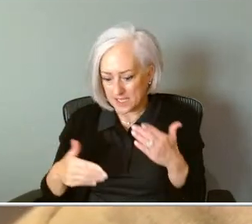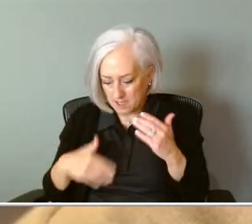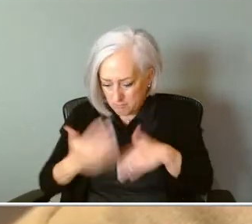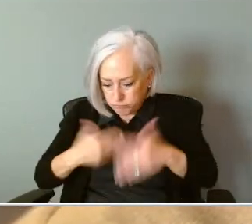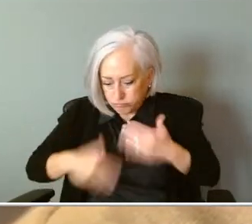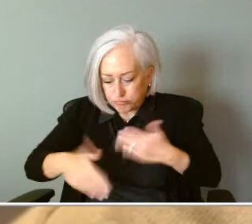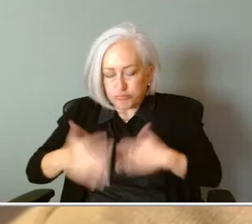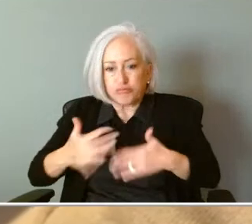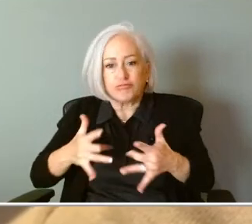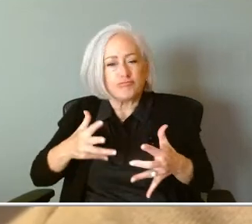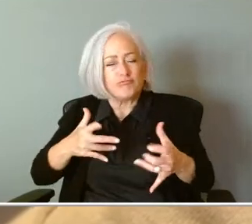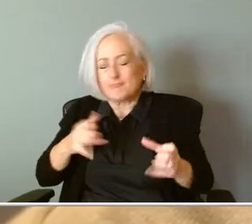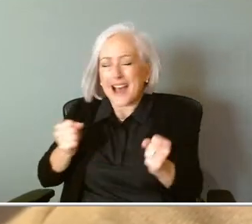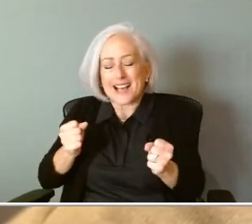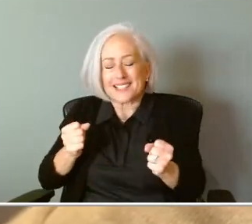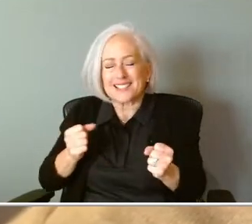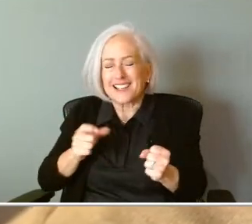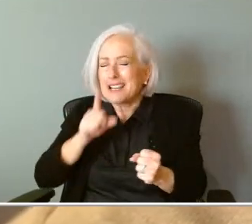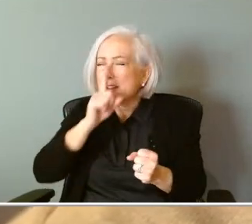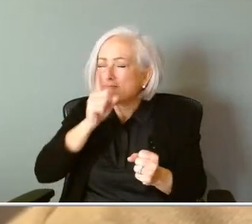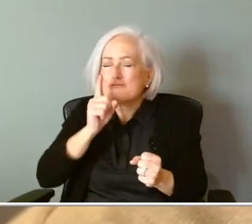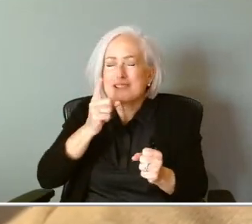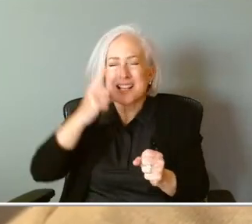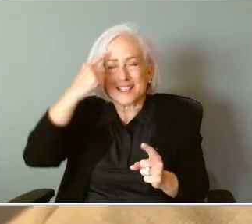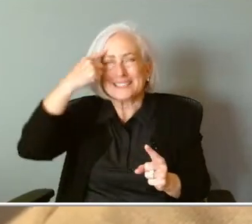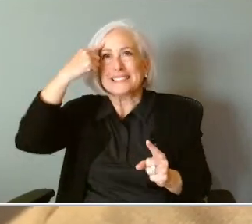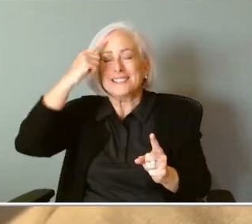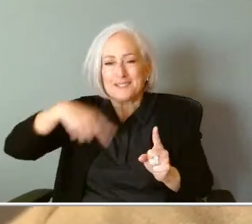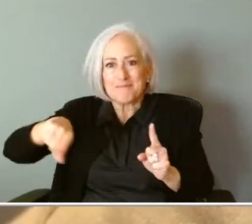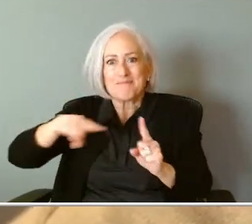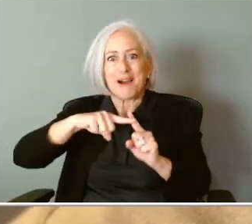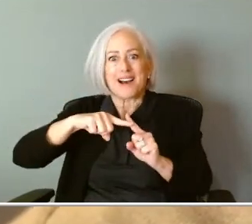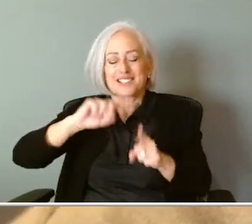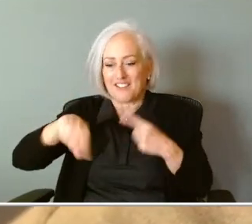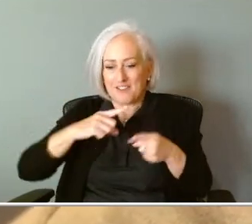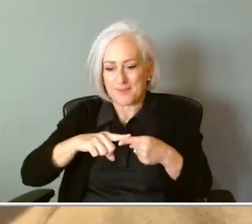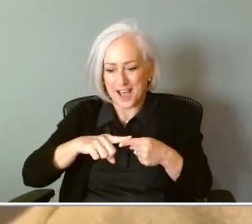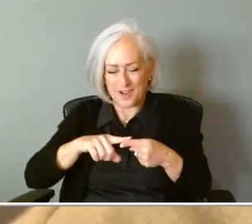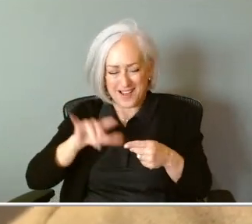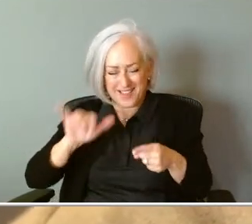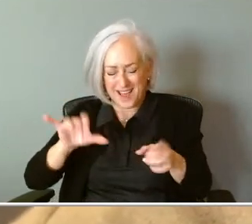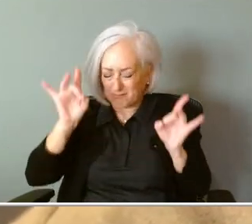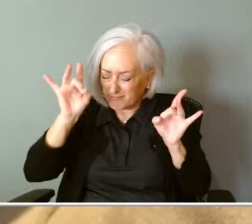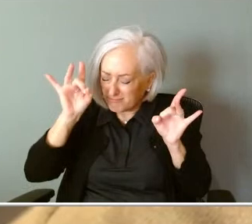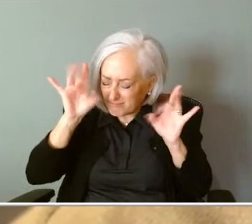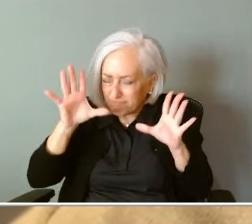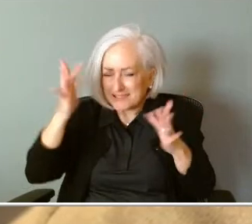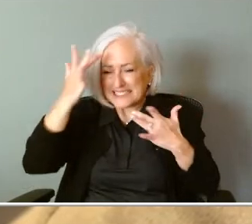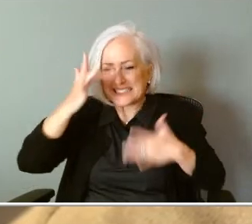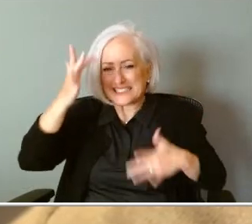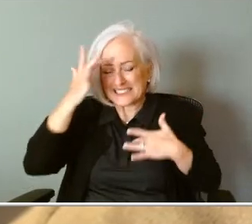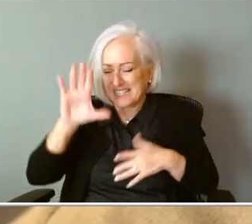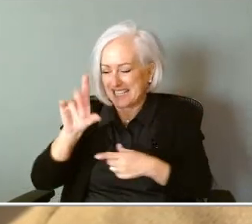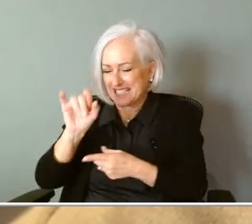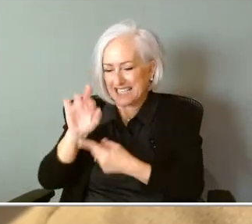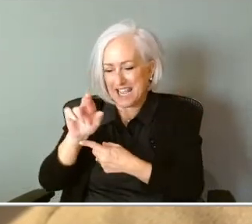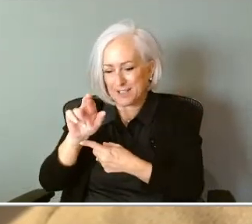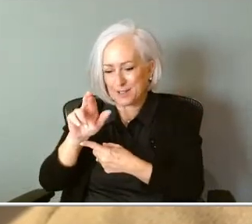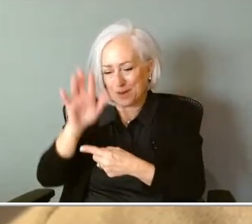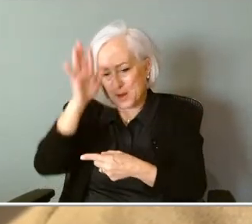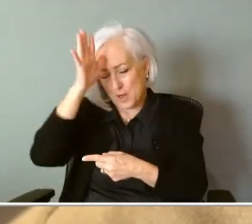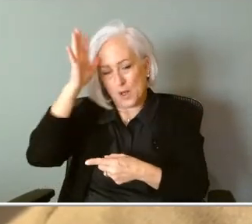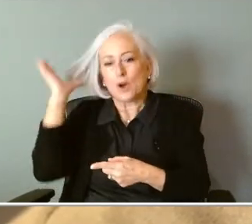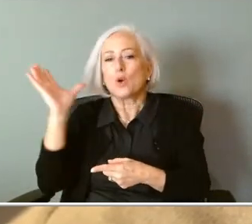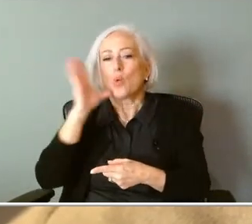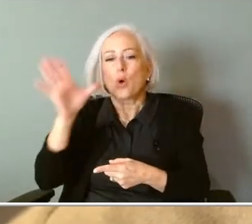so optimistic about how this dreaded disease will become a thing of the past. And so, and